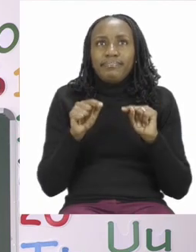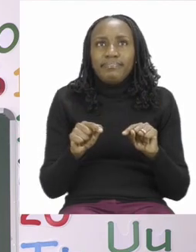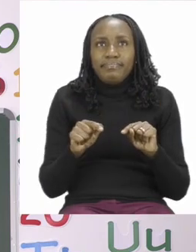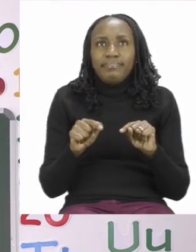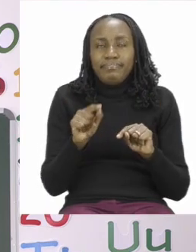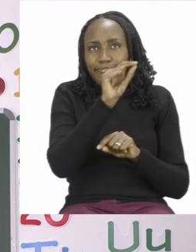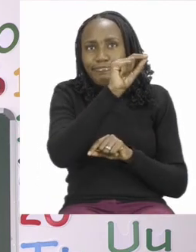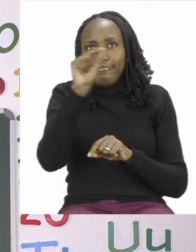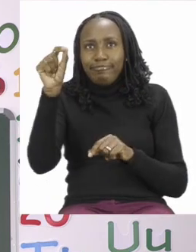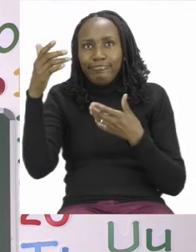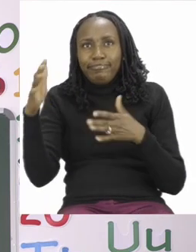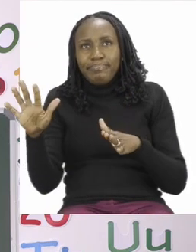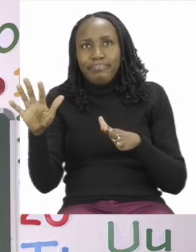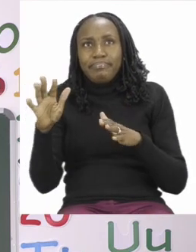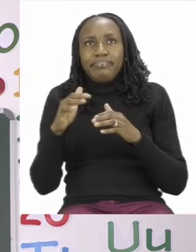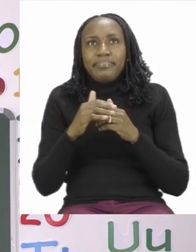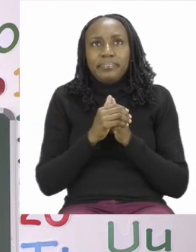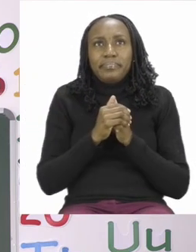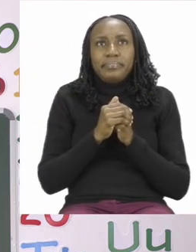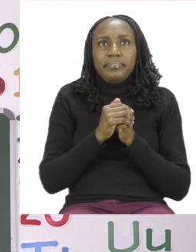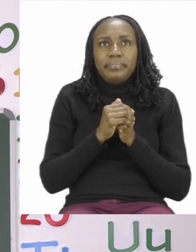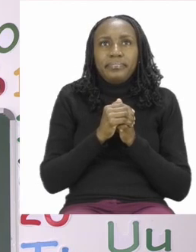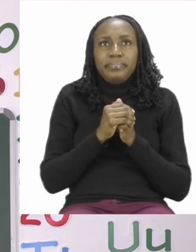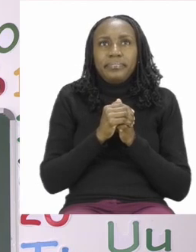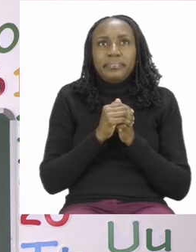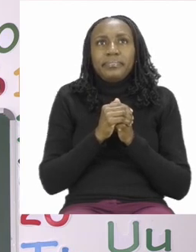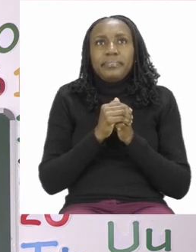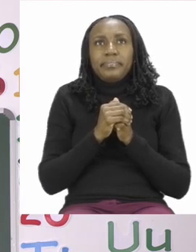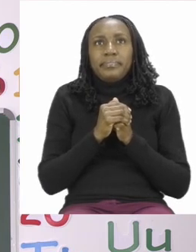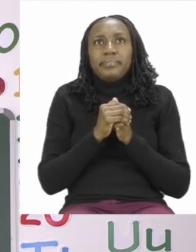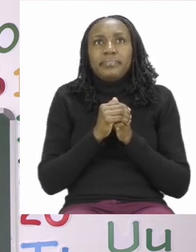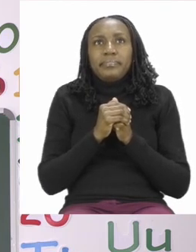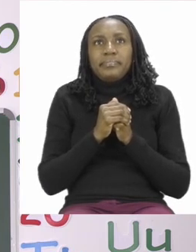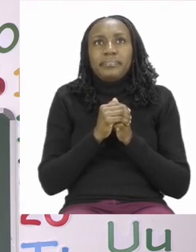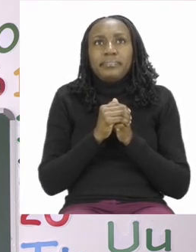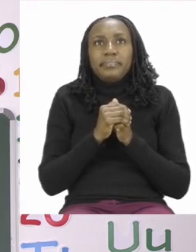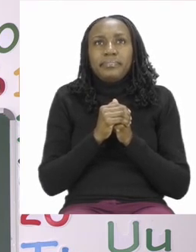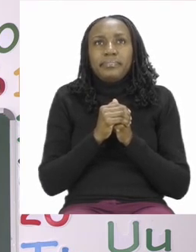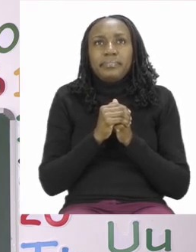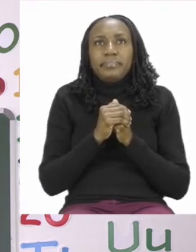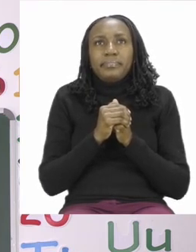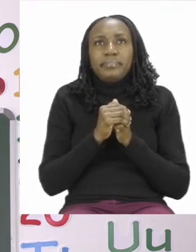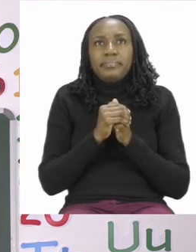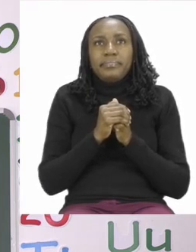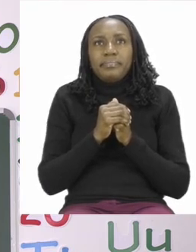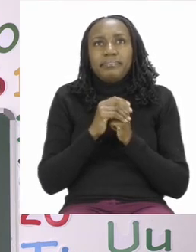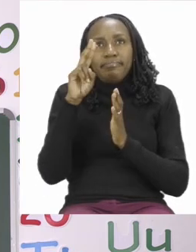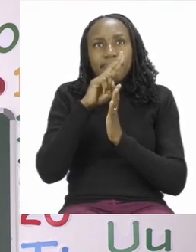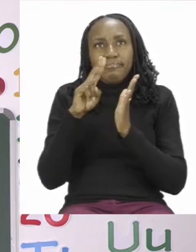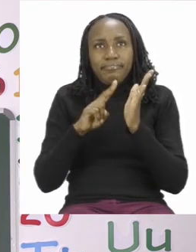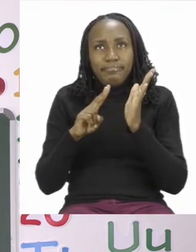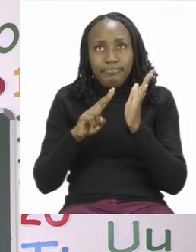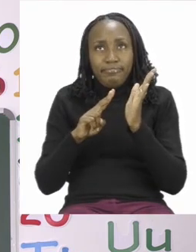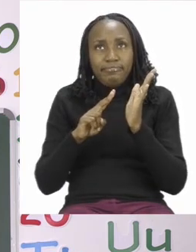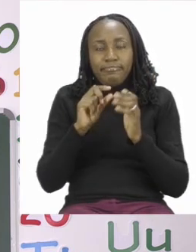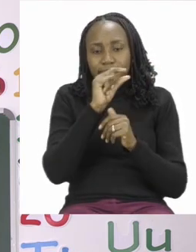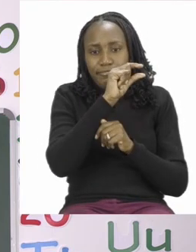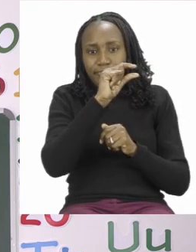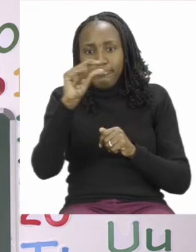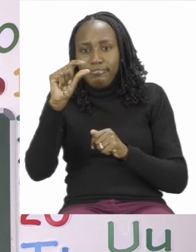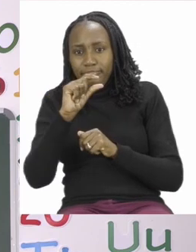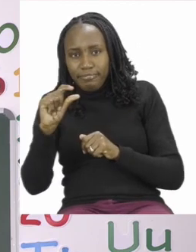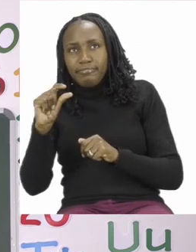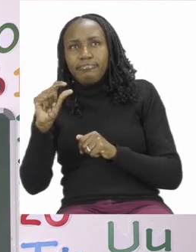box below. So take your time with this one, boys and girls. Read each clue out loud and make sure that as you are doing